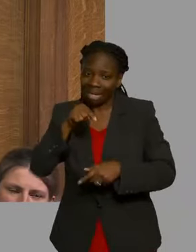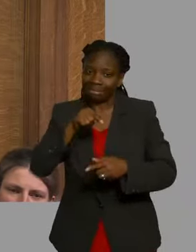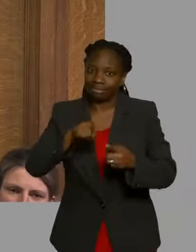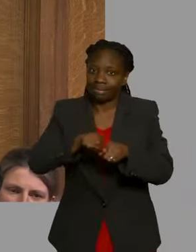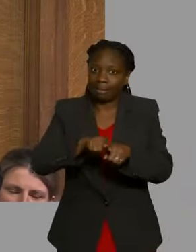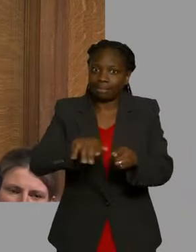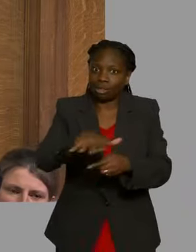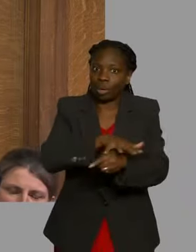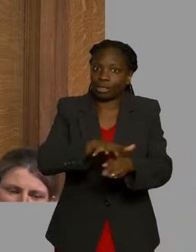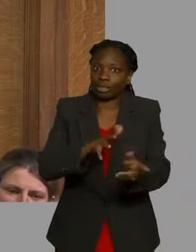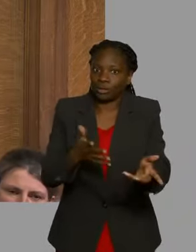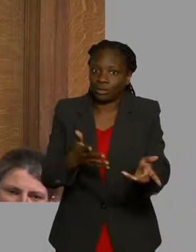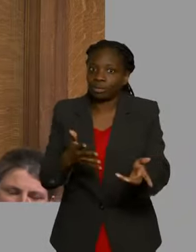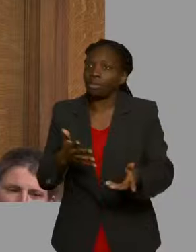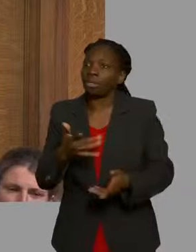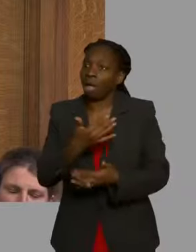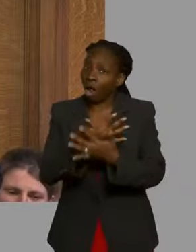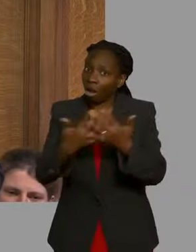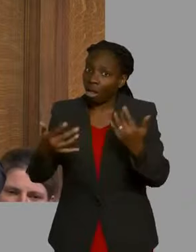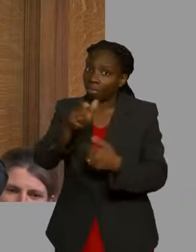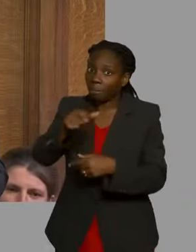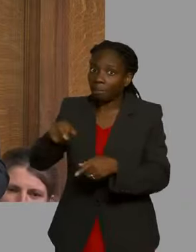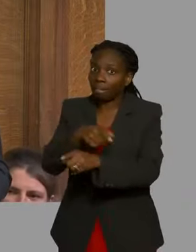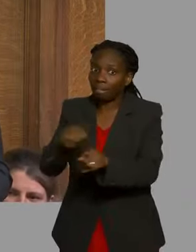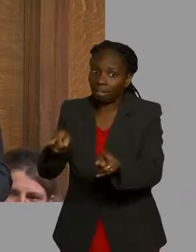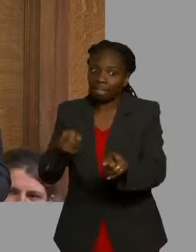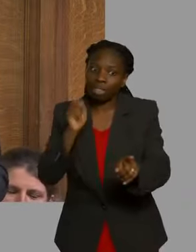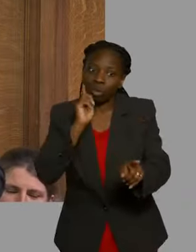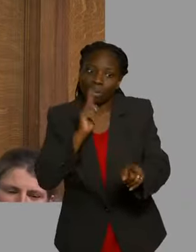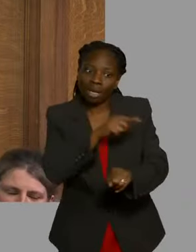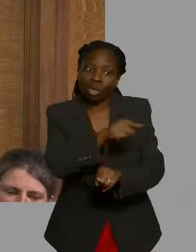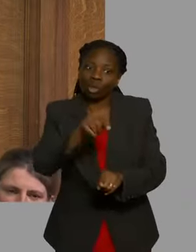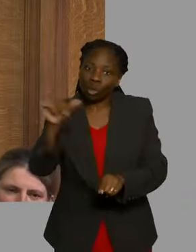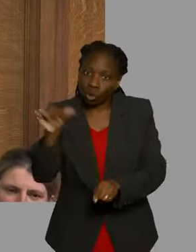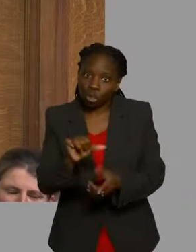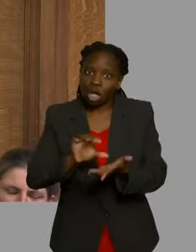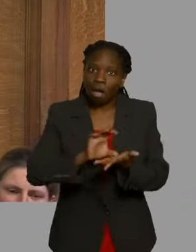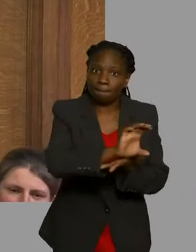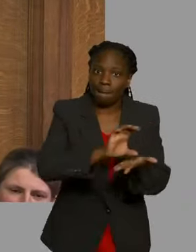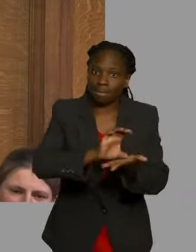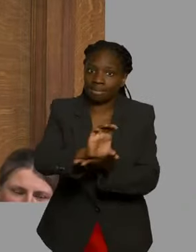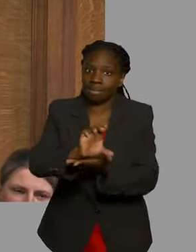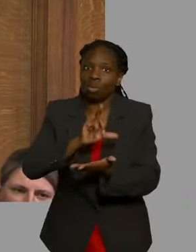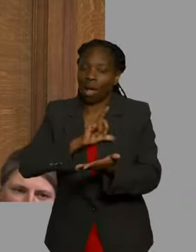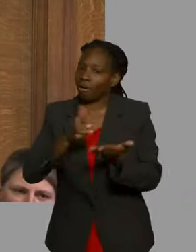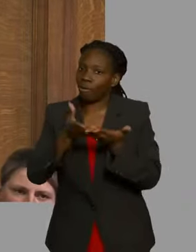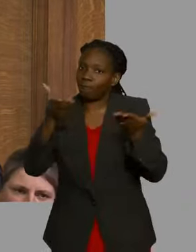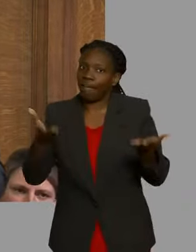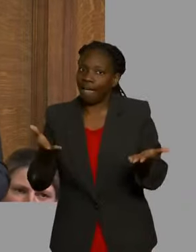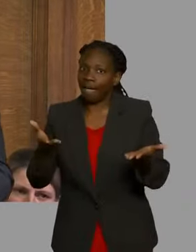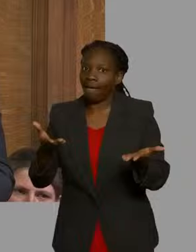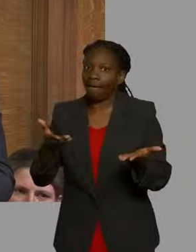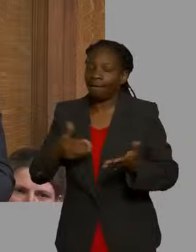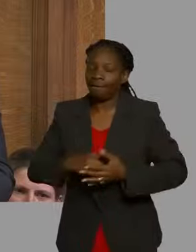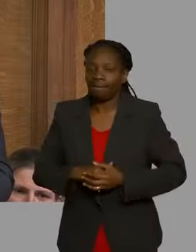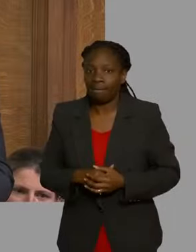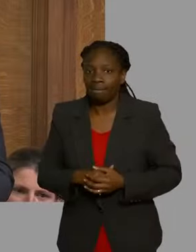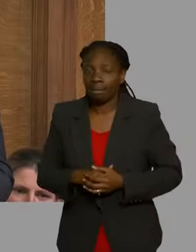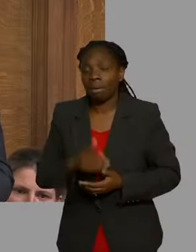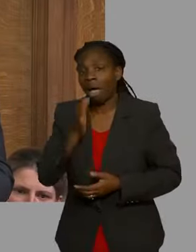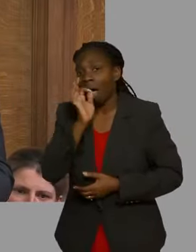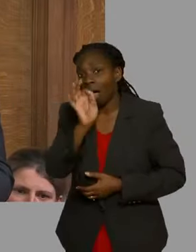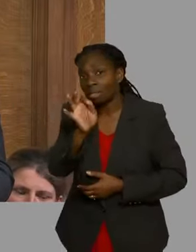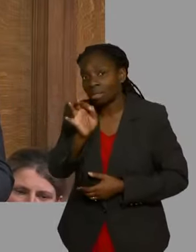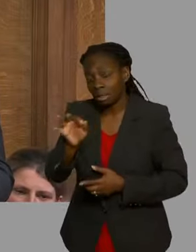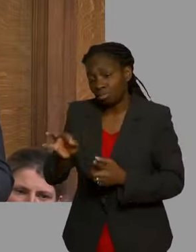are owed compensation for the injustice done to them at the hands of the state. So will the Prime Minister give members the opportunity to